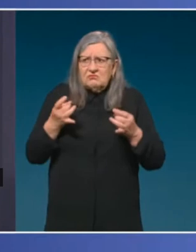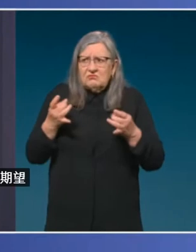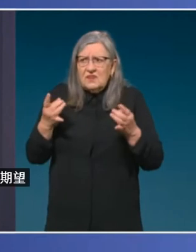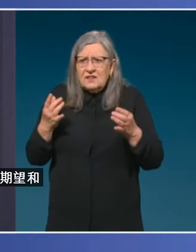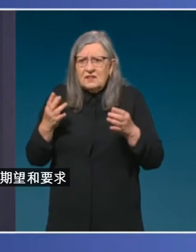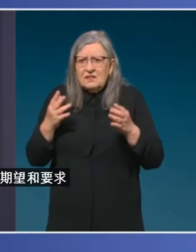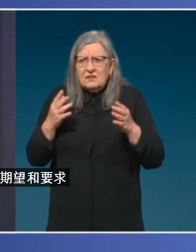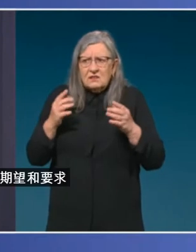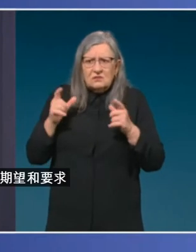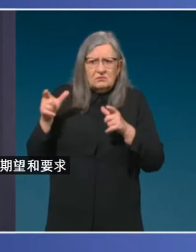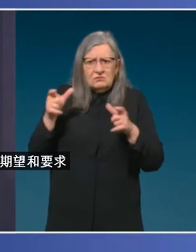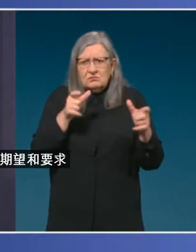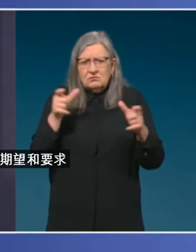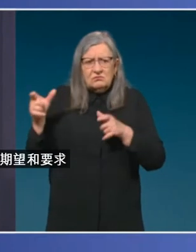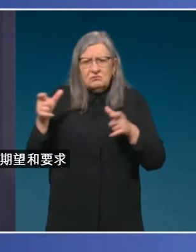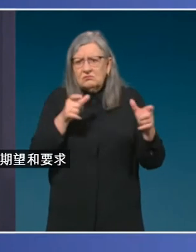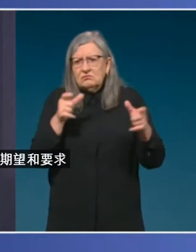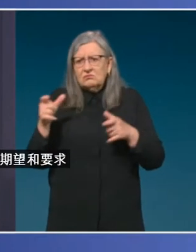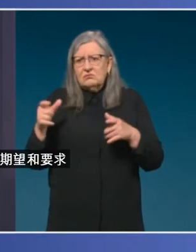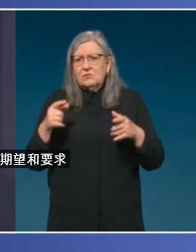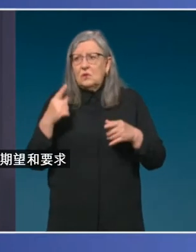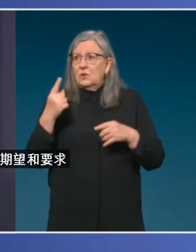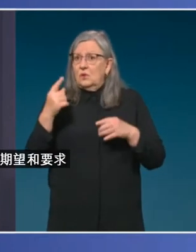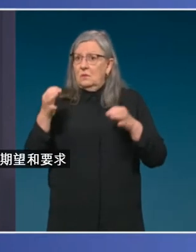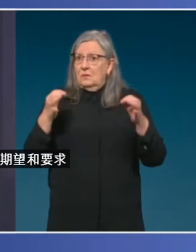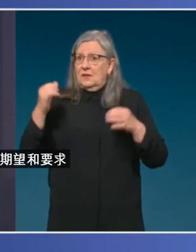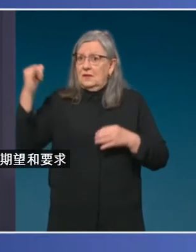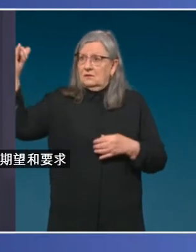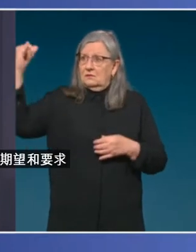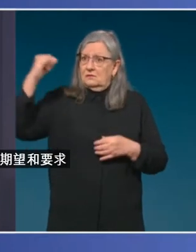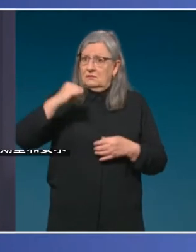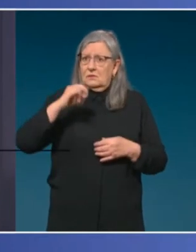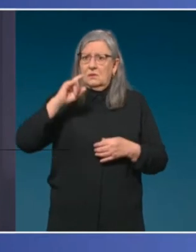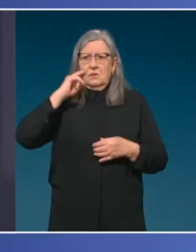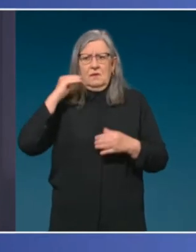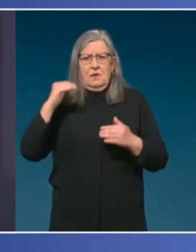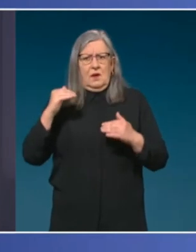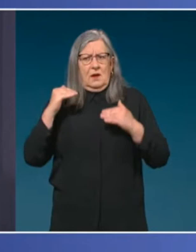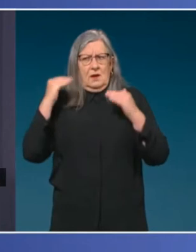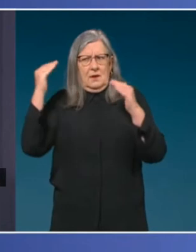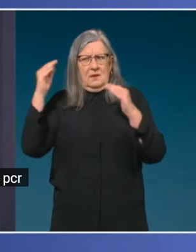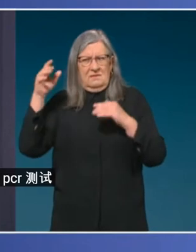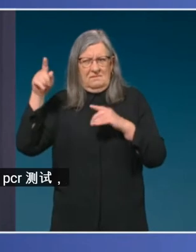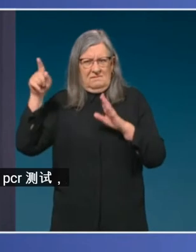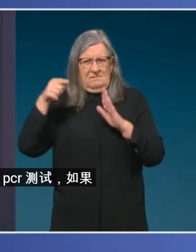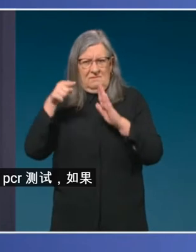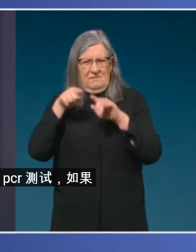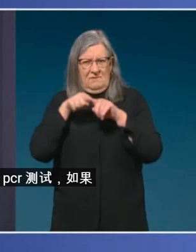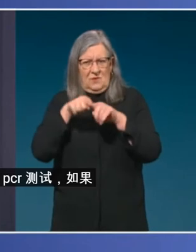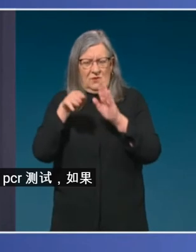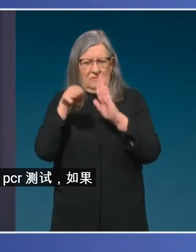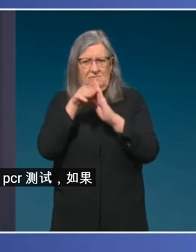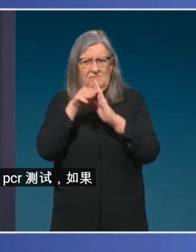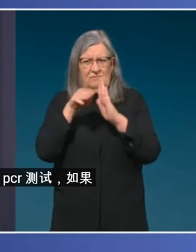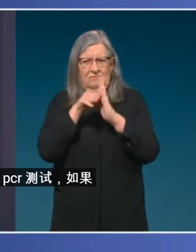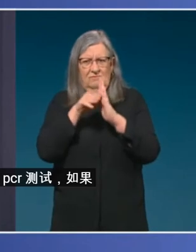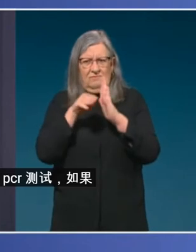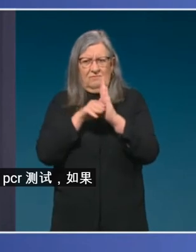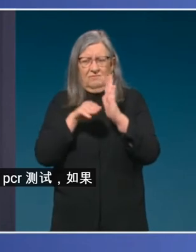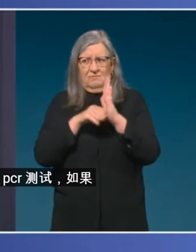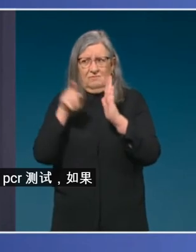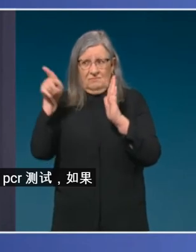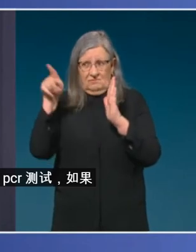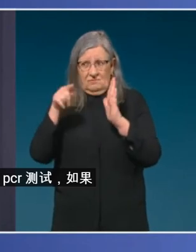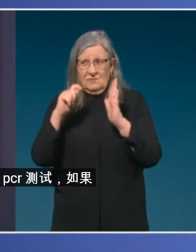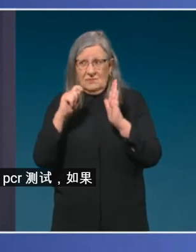international travellers coming into Australia. That requires them to have a negative PCR test before they are uplifted.